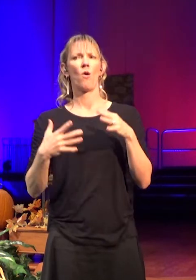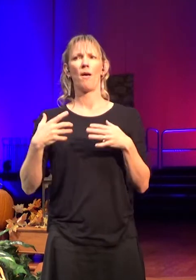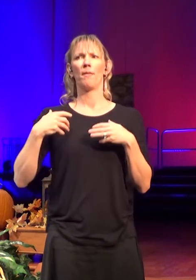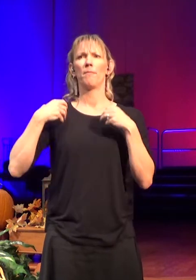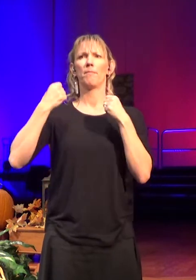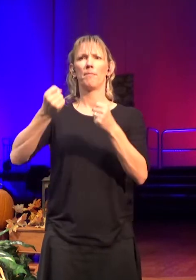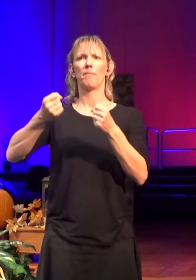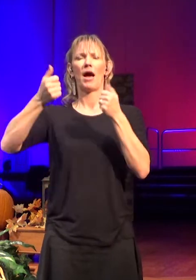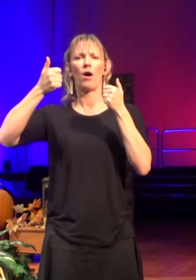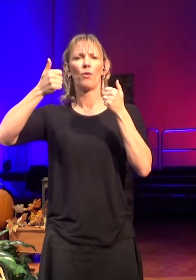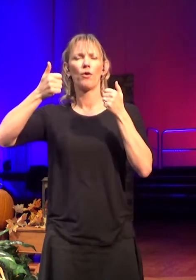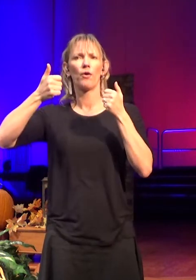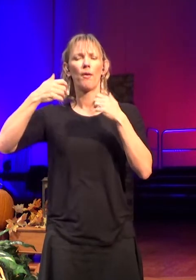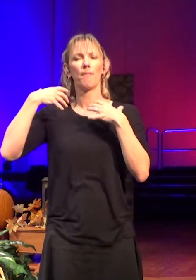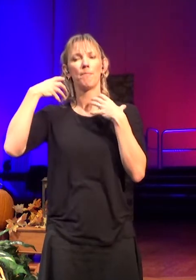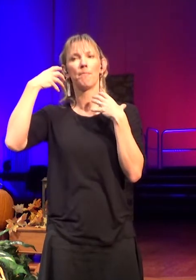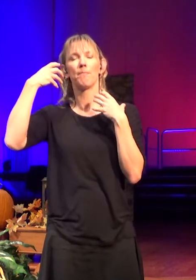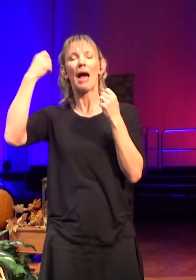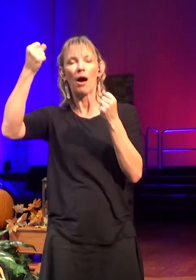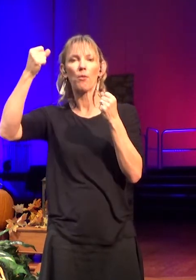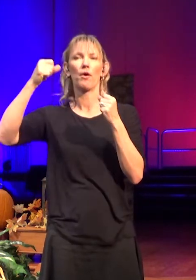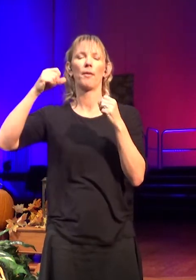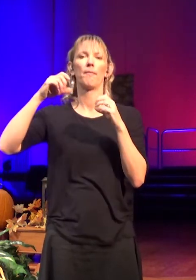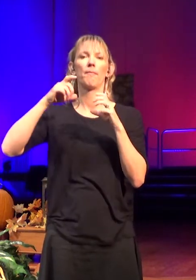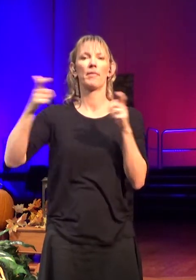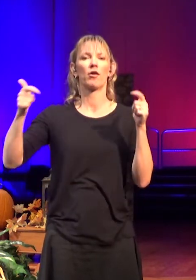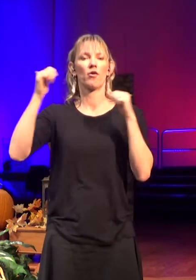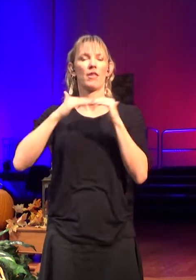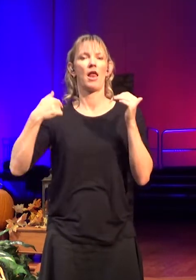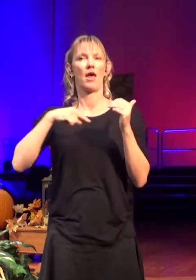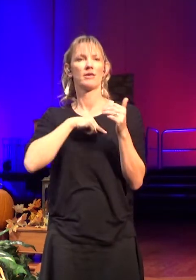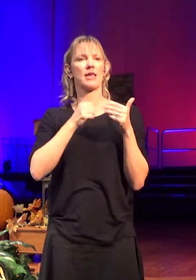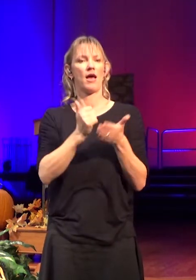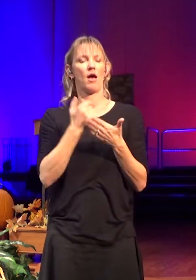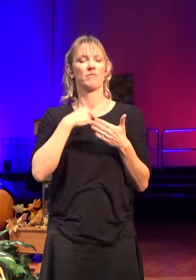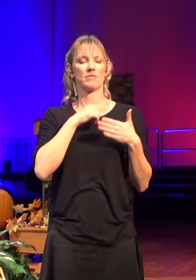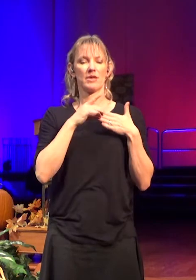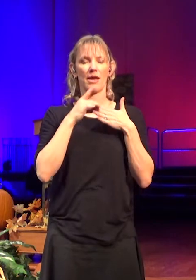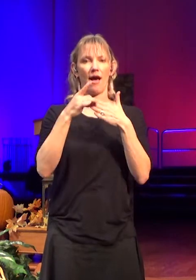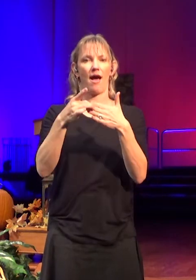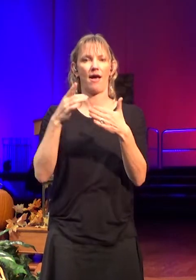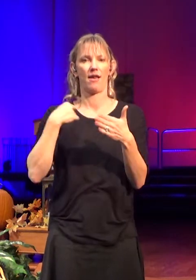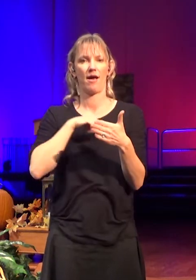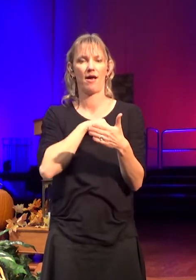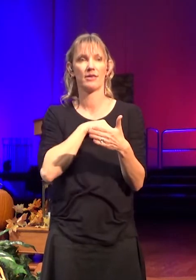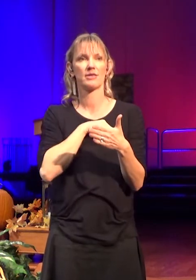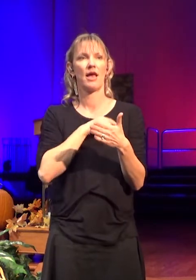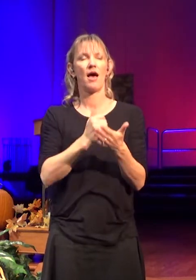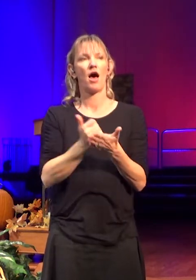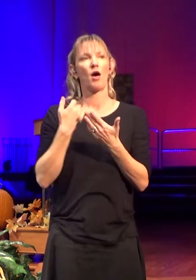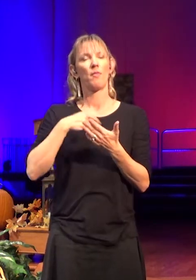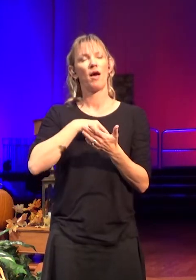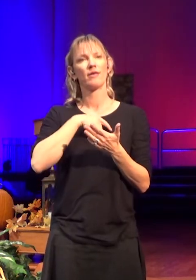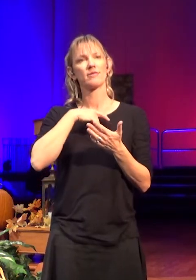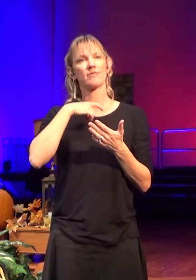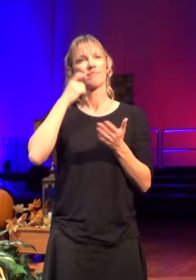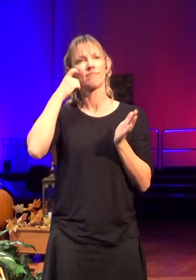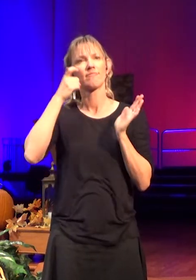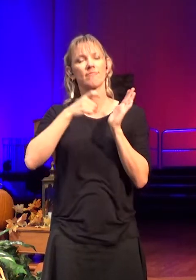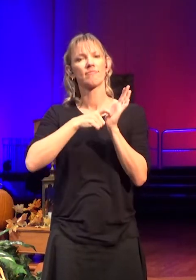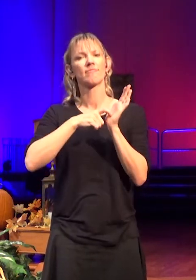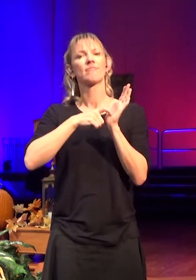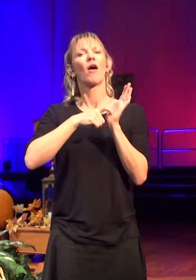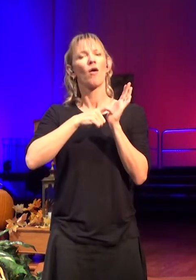that power greater than we are, that light around us, helping to guide us on our way to realize the best